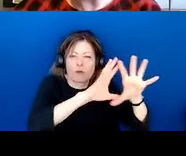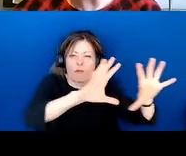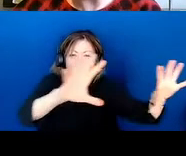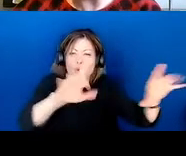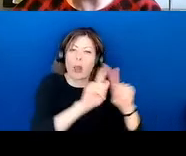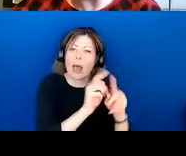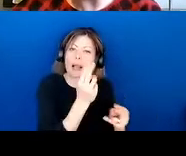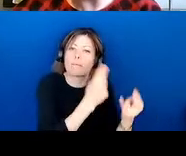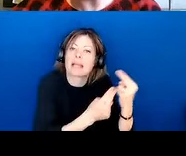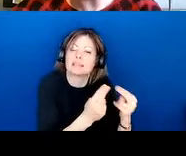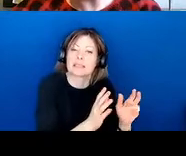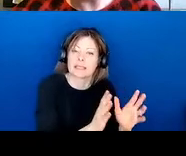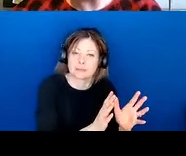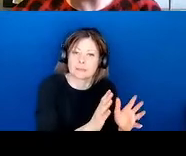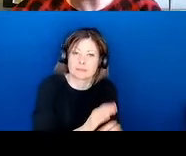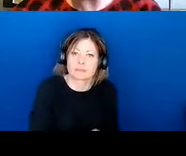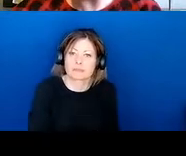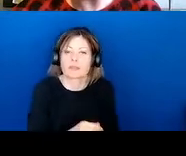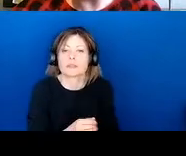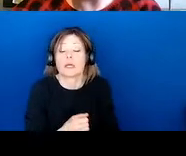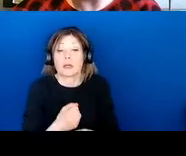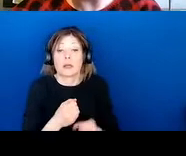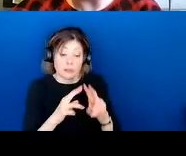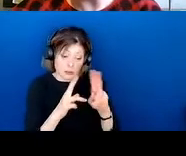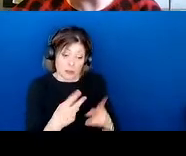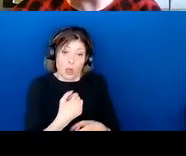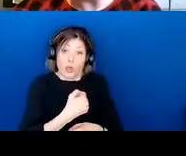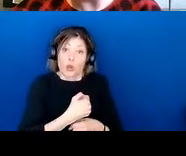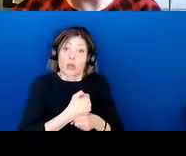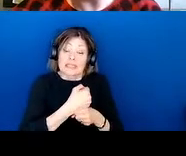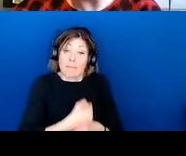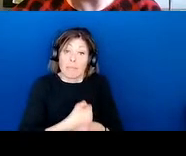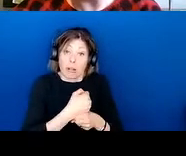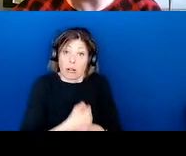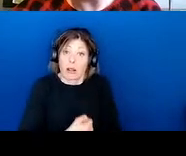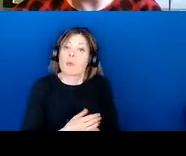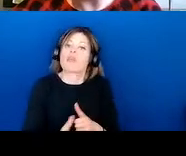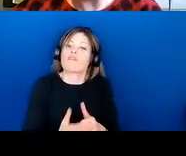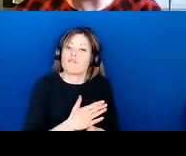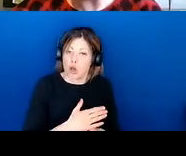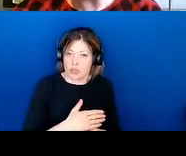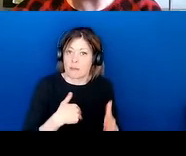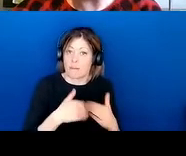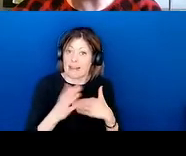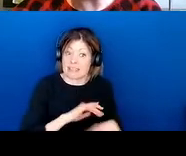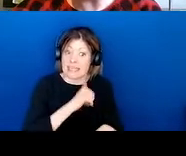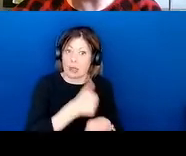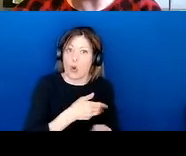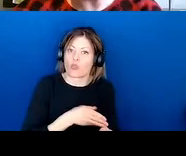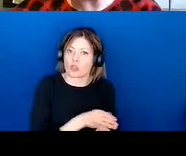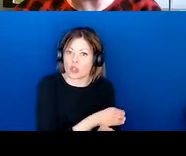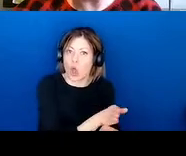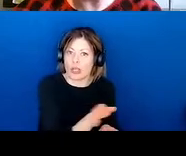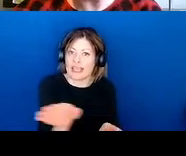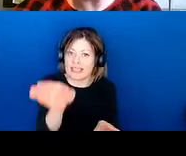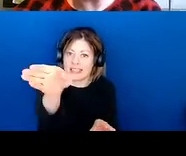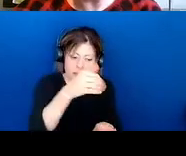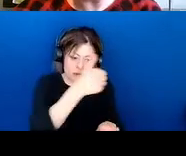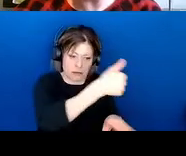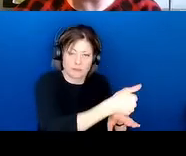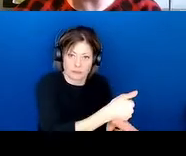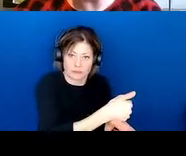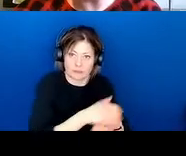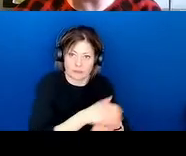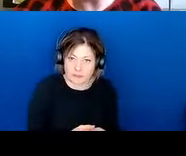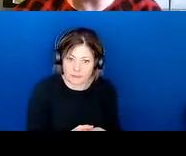The Gothic temple was the first major building on the circuit walk and part of the great design axis running from the